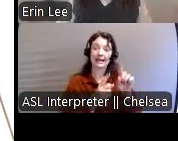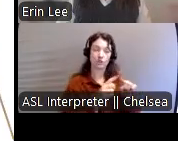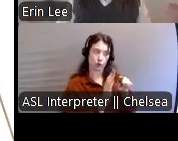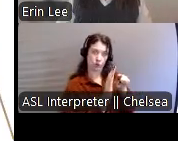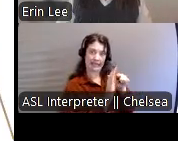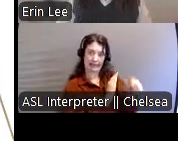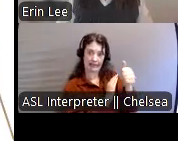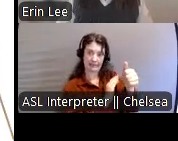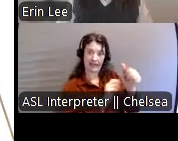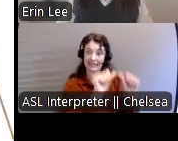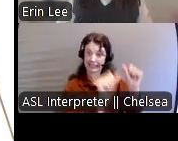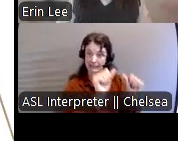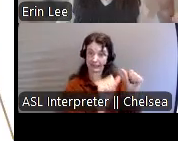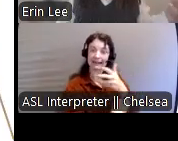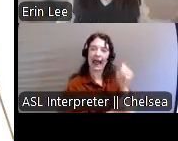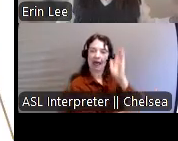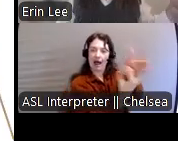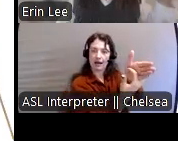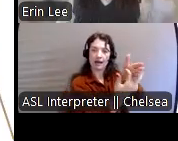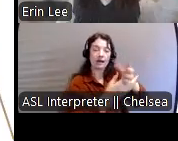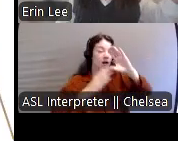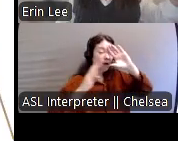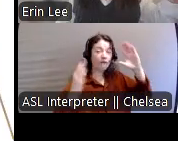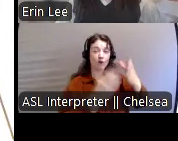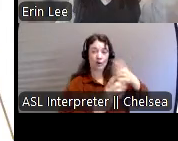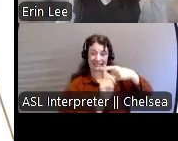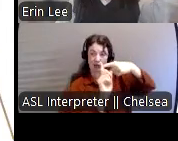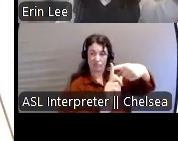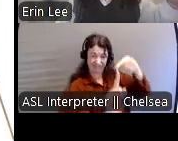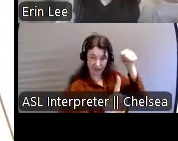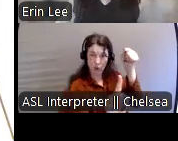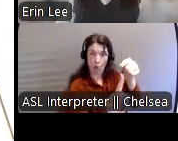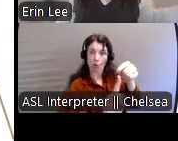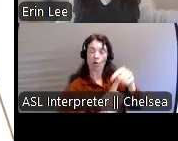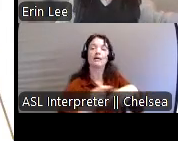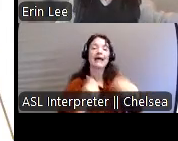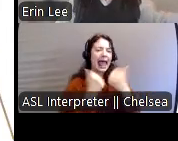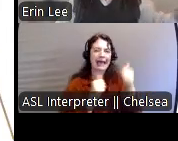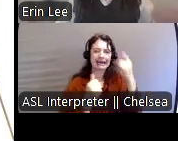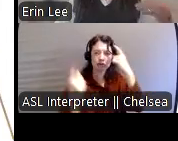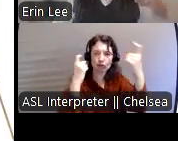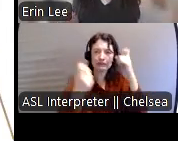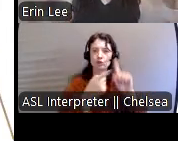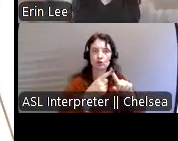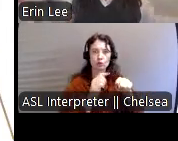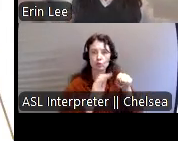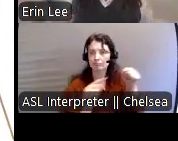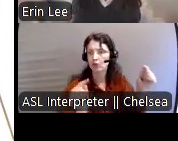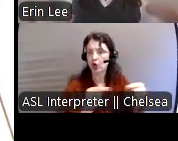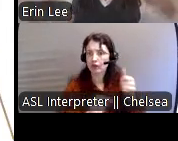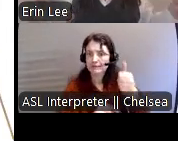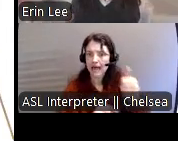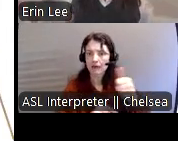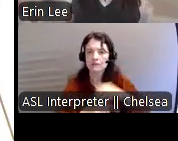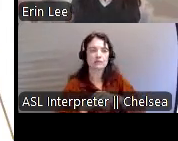with a real big focus on looking at fantasy resolutions, plans, harm to self or others, thinking about